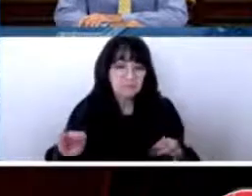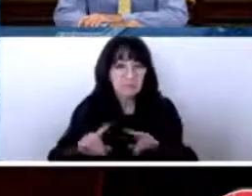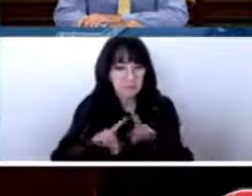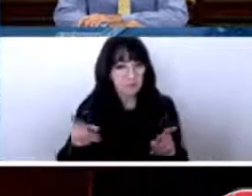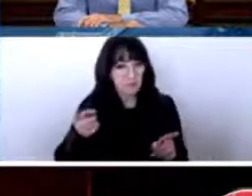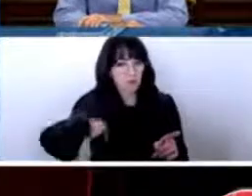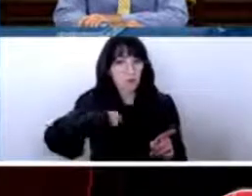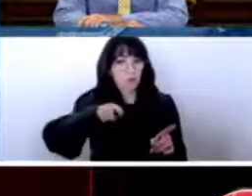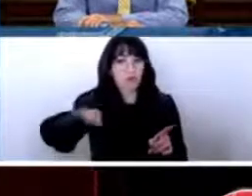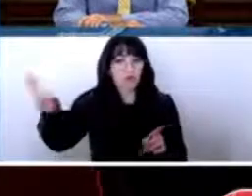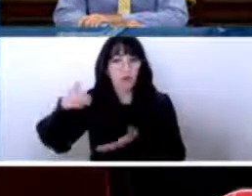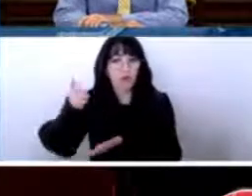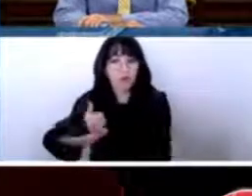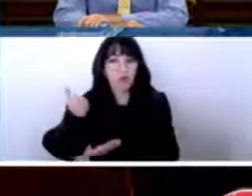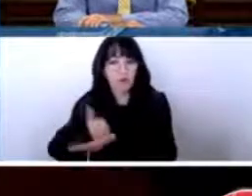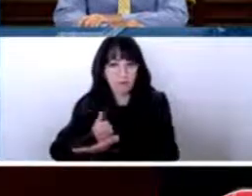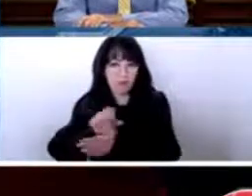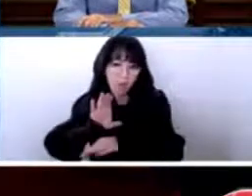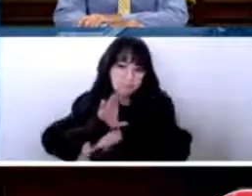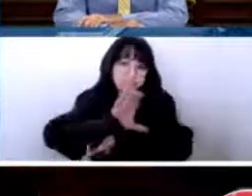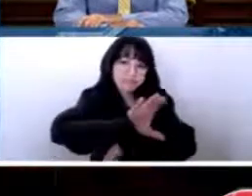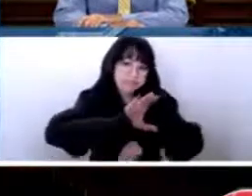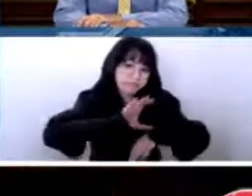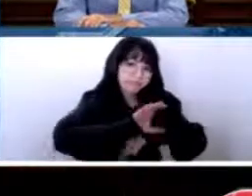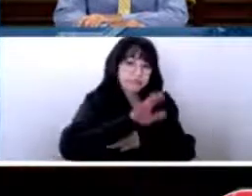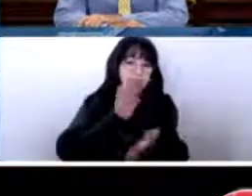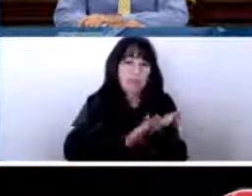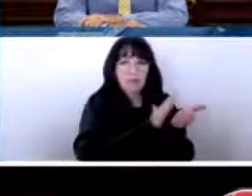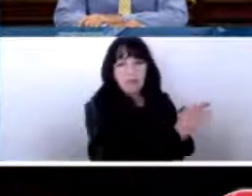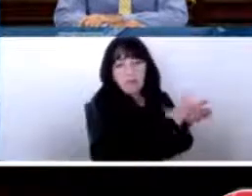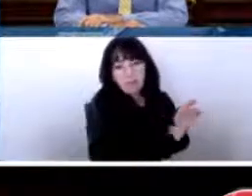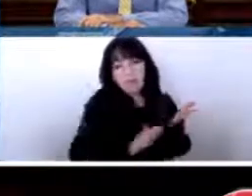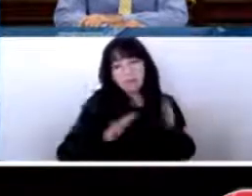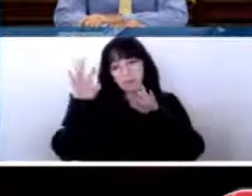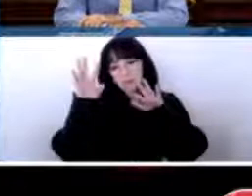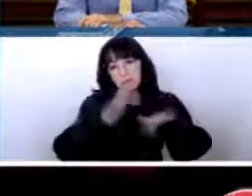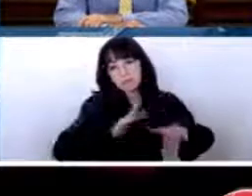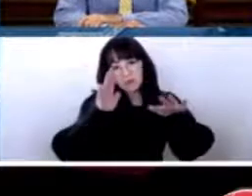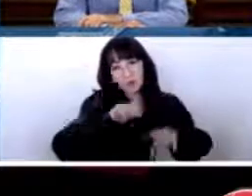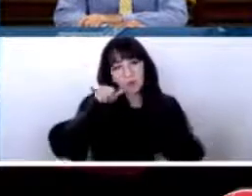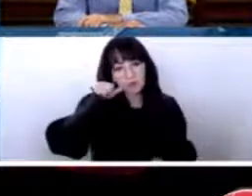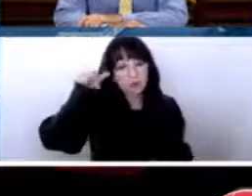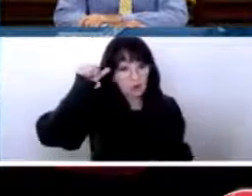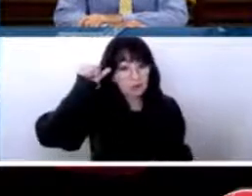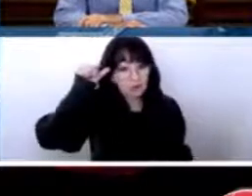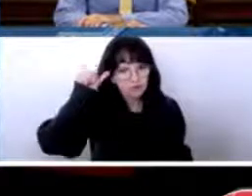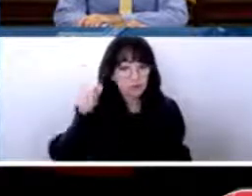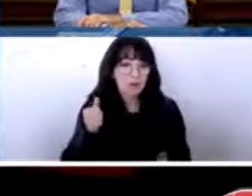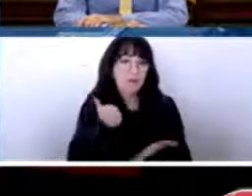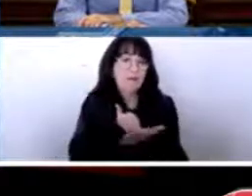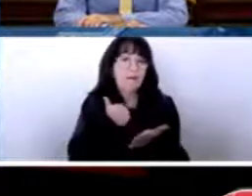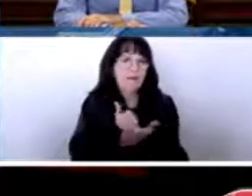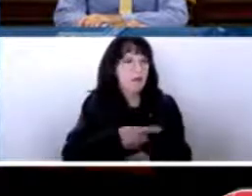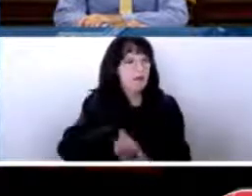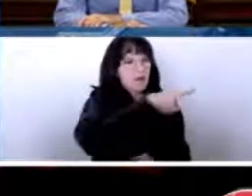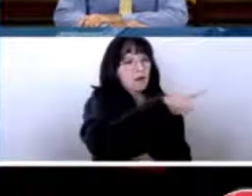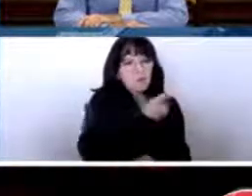only good news there is it kept people at home and maybe out from getting close to others that might